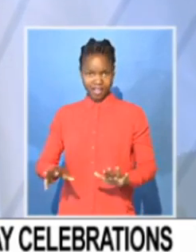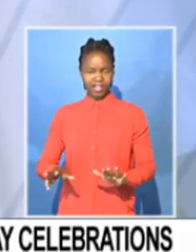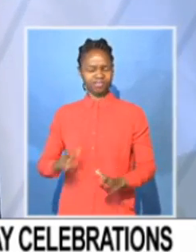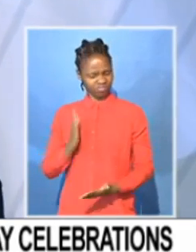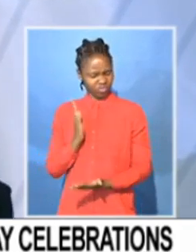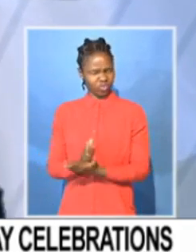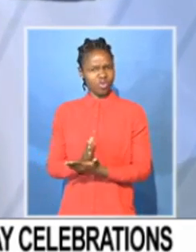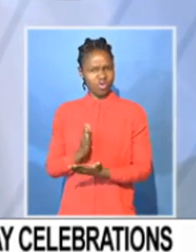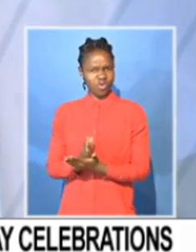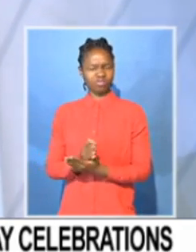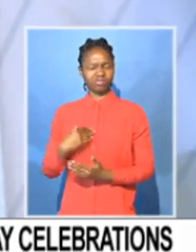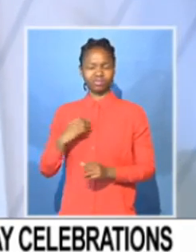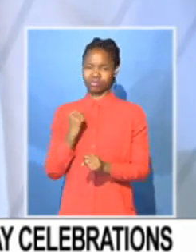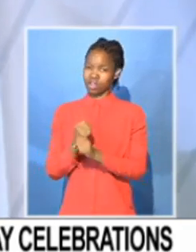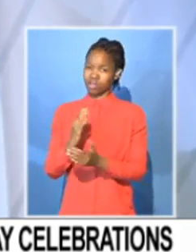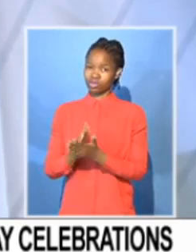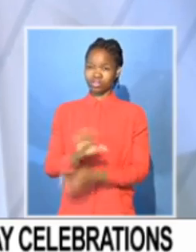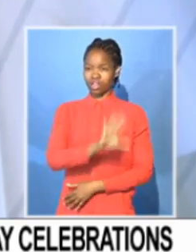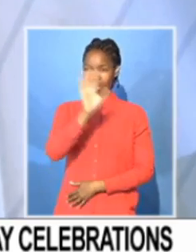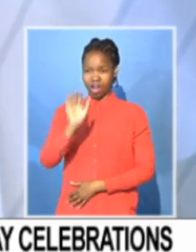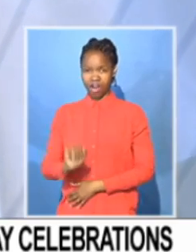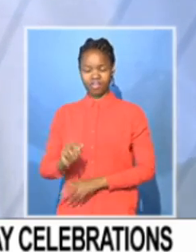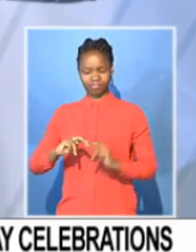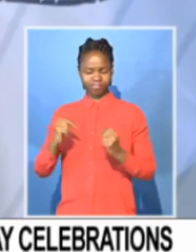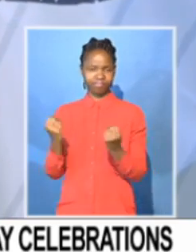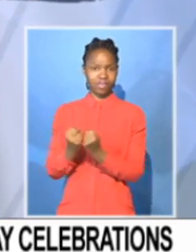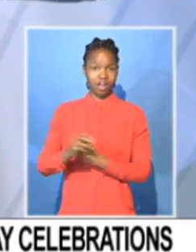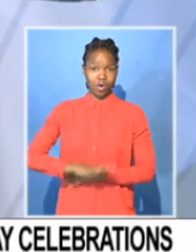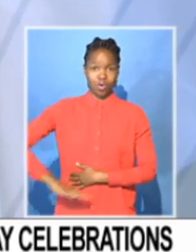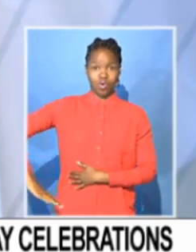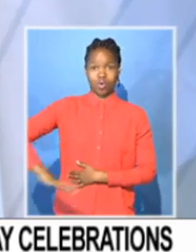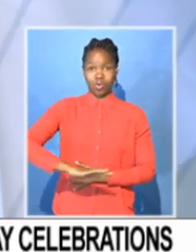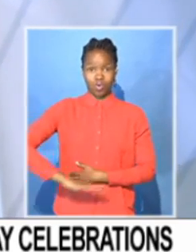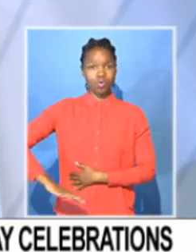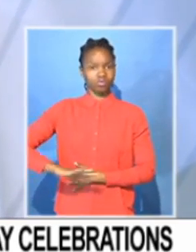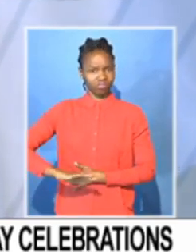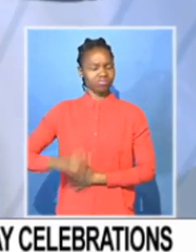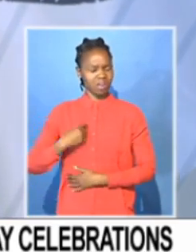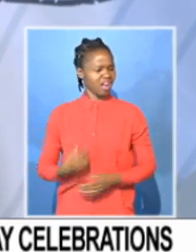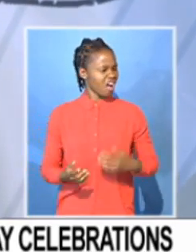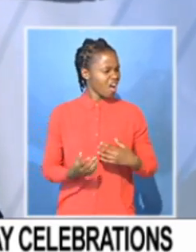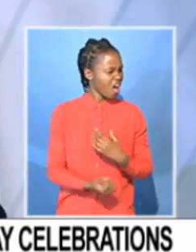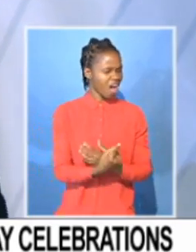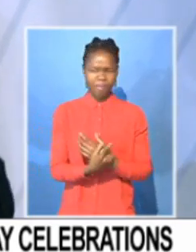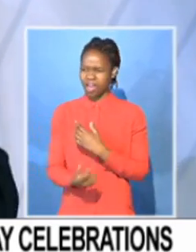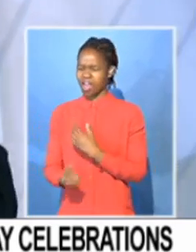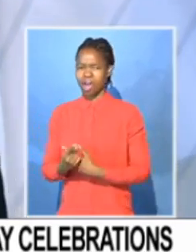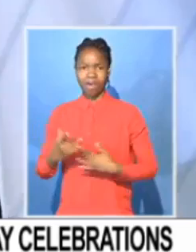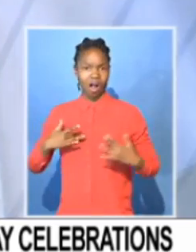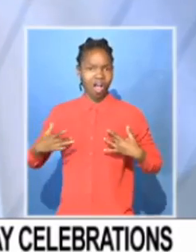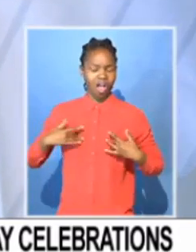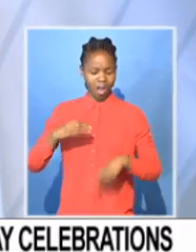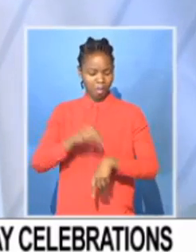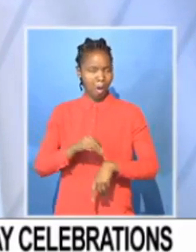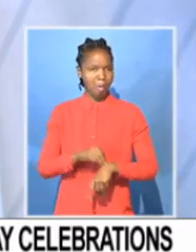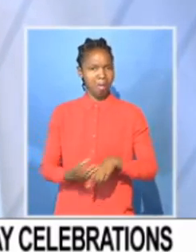that the whole country is in constant conversation on issues that